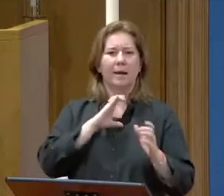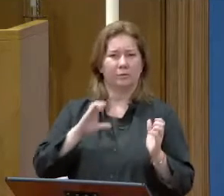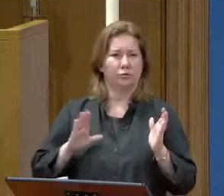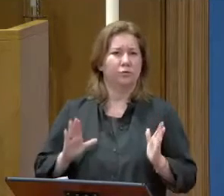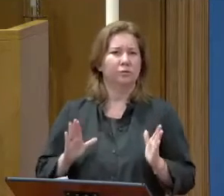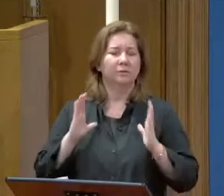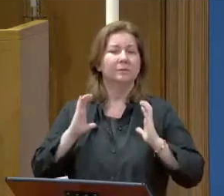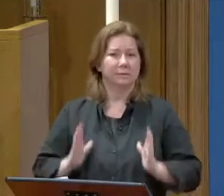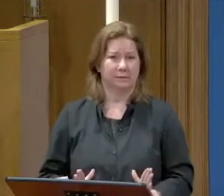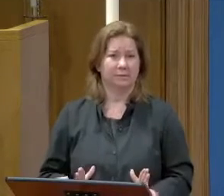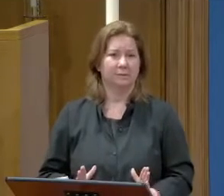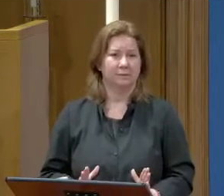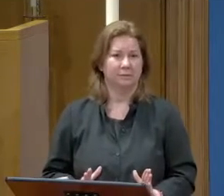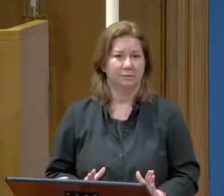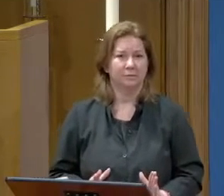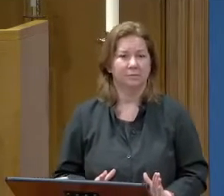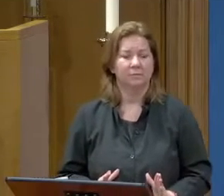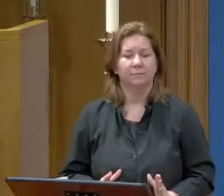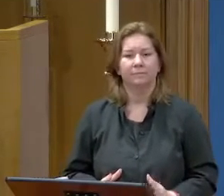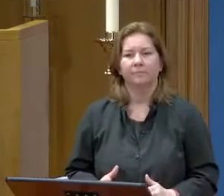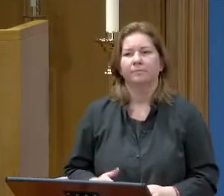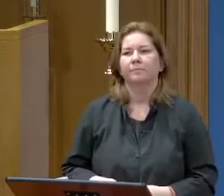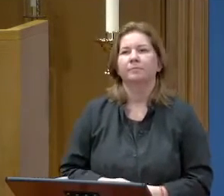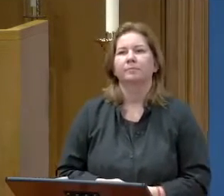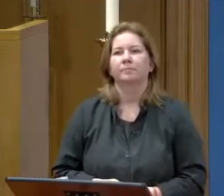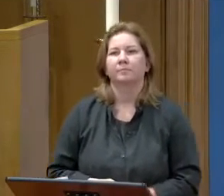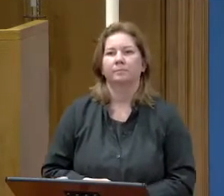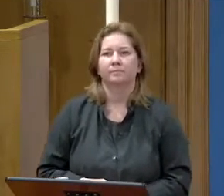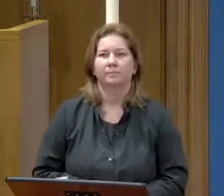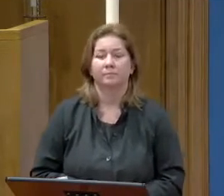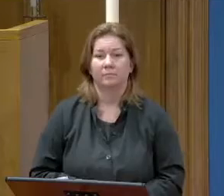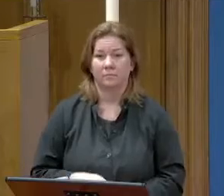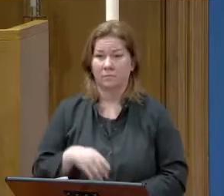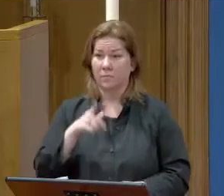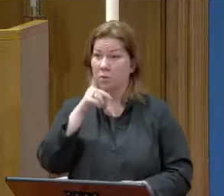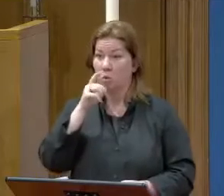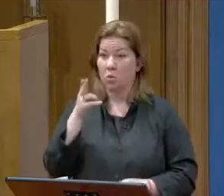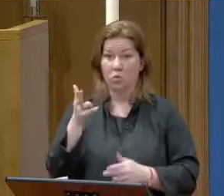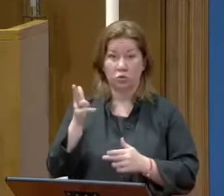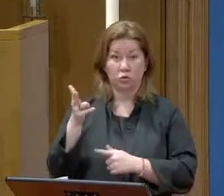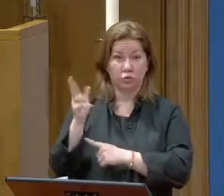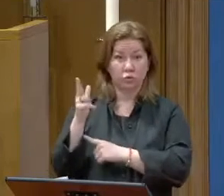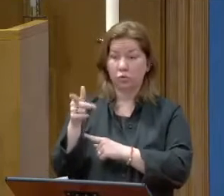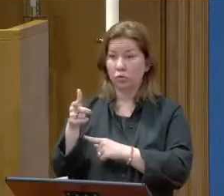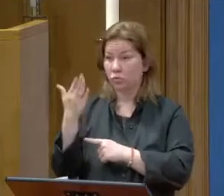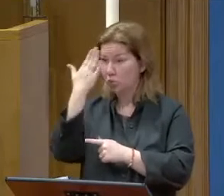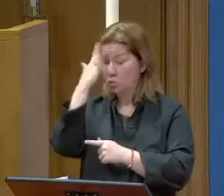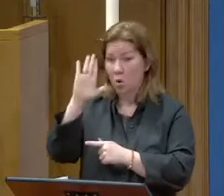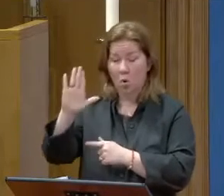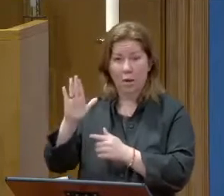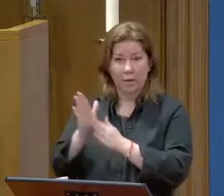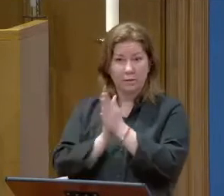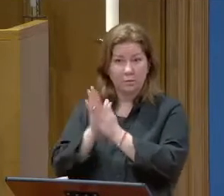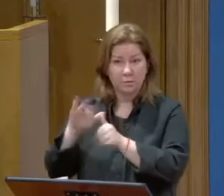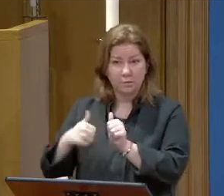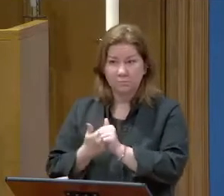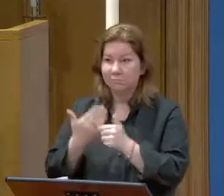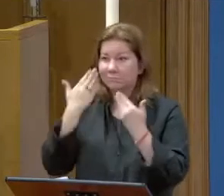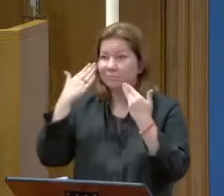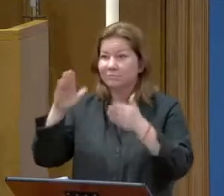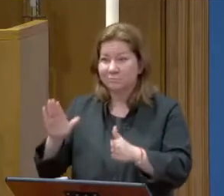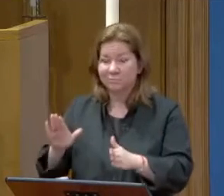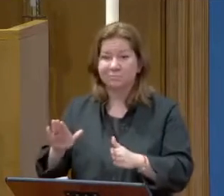citizens. Much has yet to be learned about the motives of the shooter in Laguna Woods, a seeming critic of